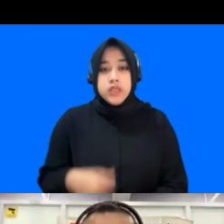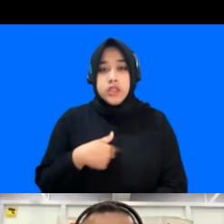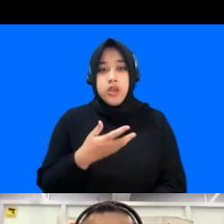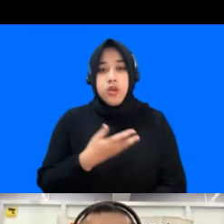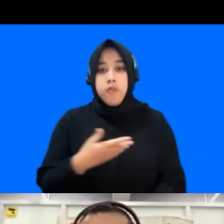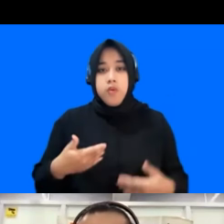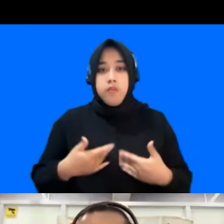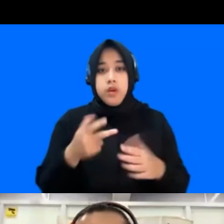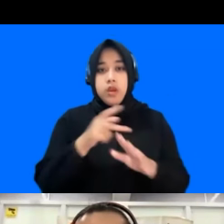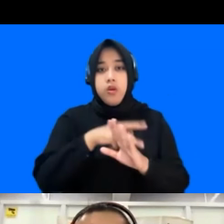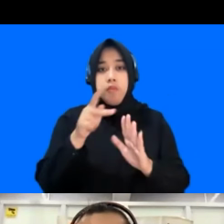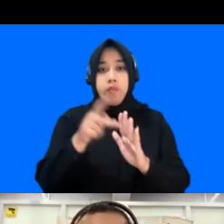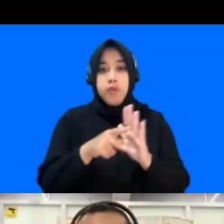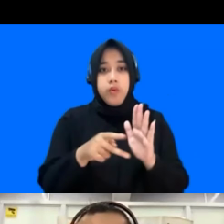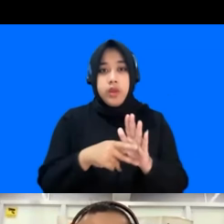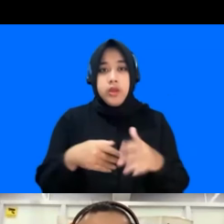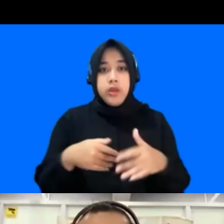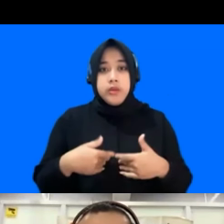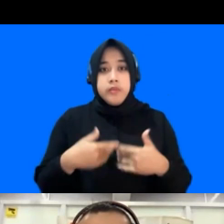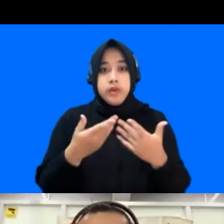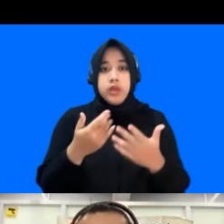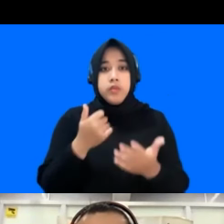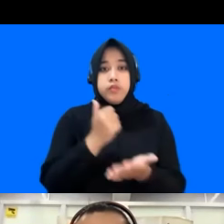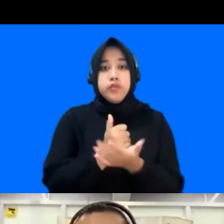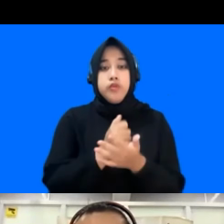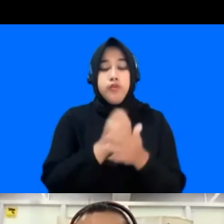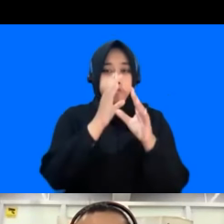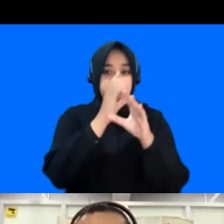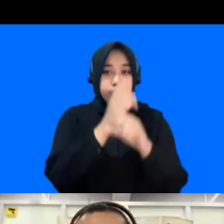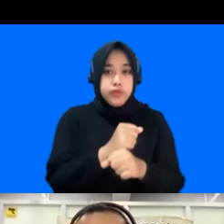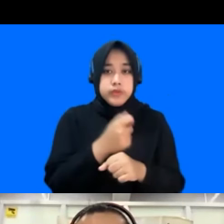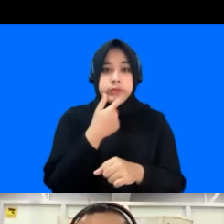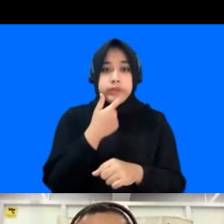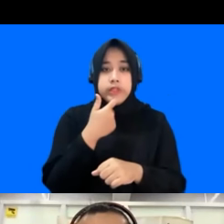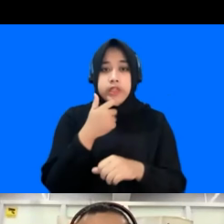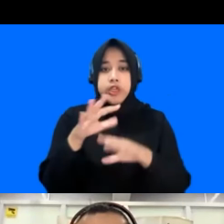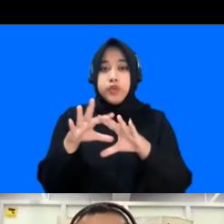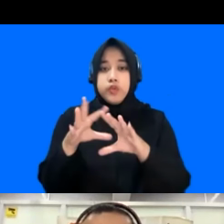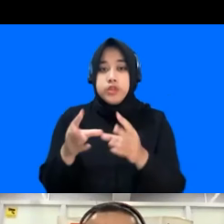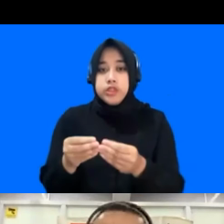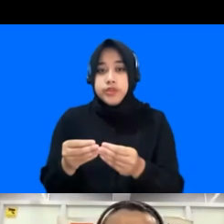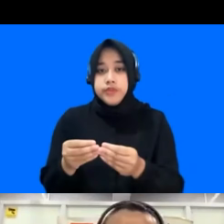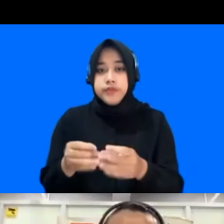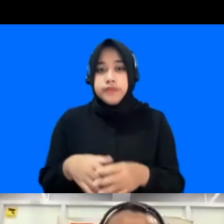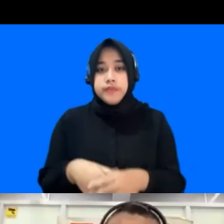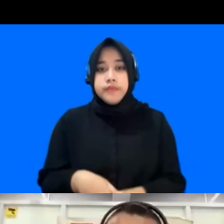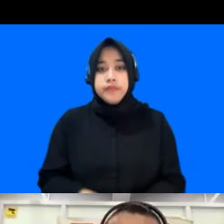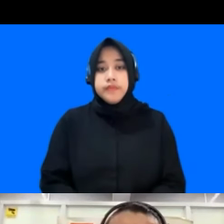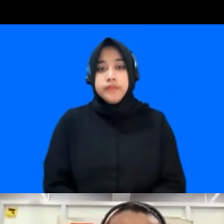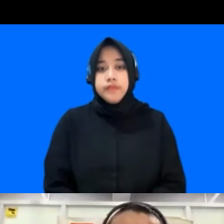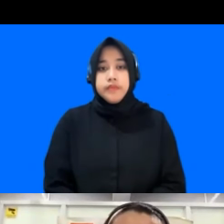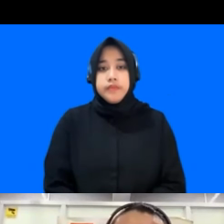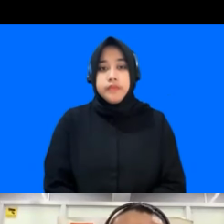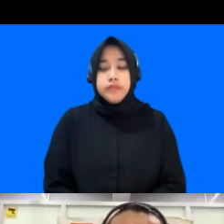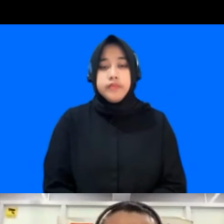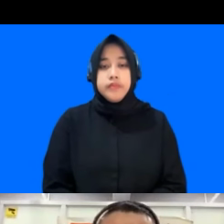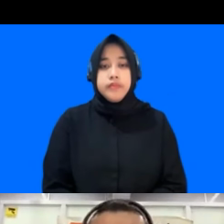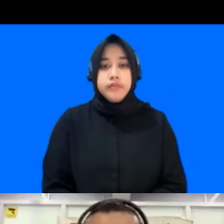focusing mainly on digital inclusion. I will talk a bit more about assistive technology, but in view of time, the focus will be on digital inclusion